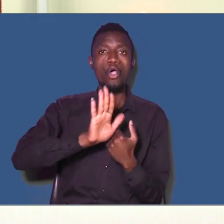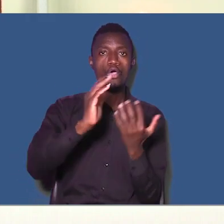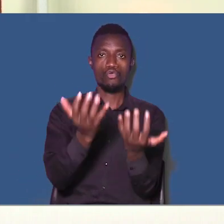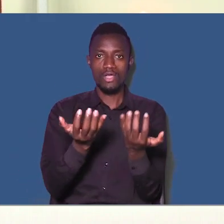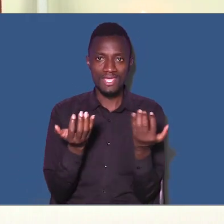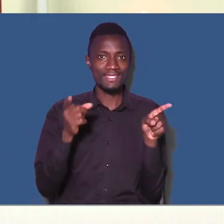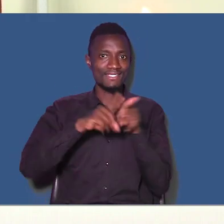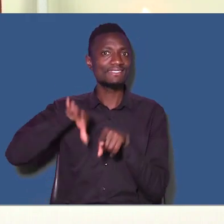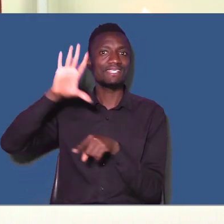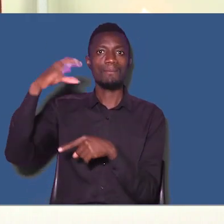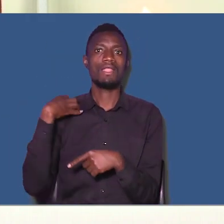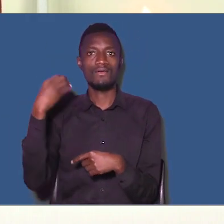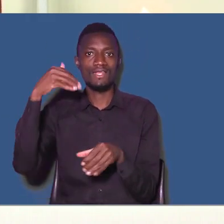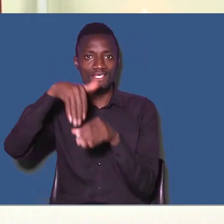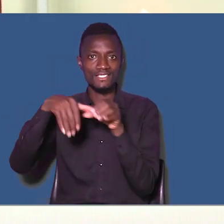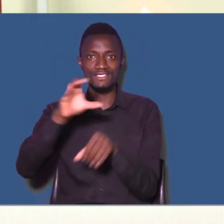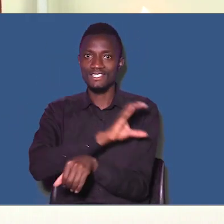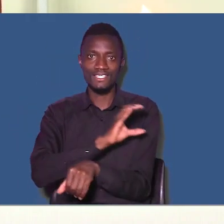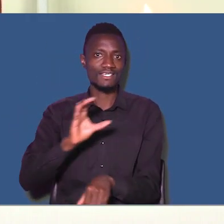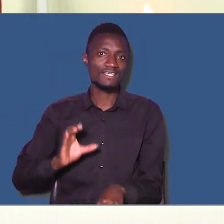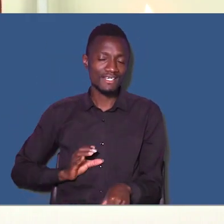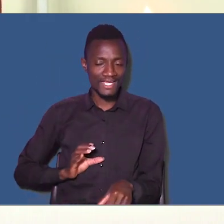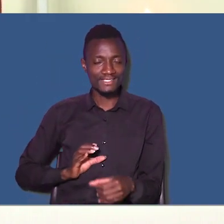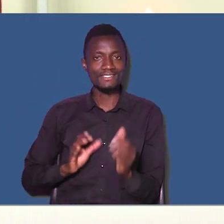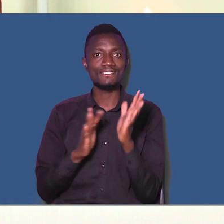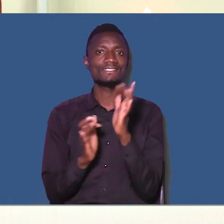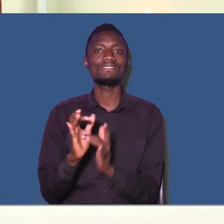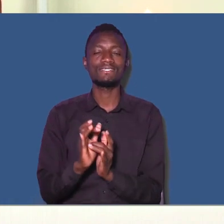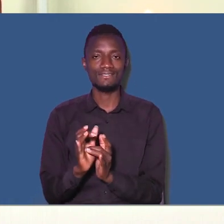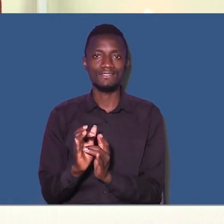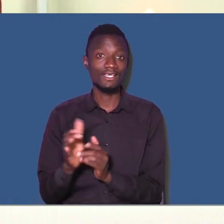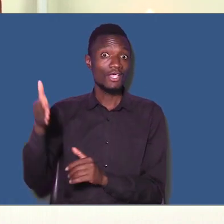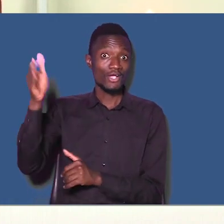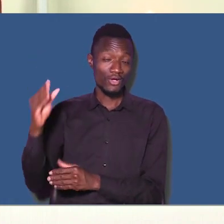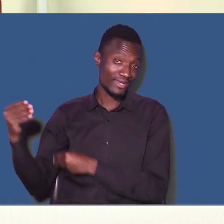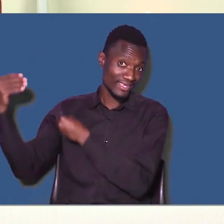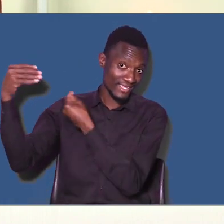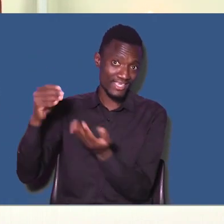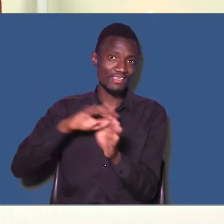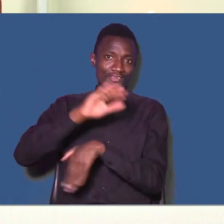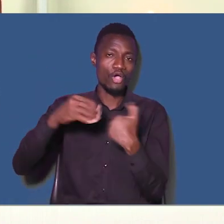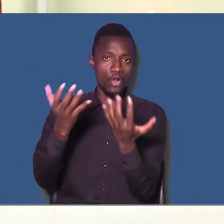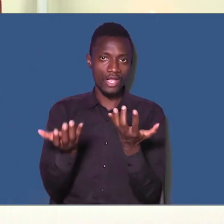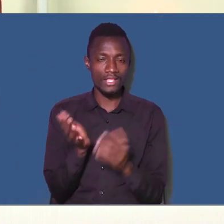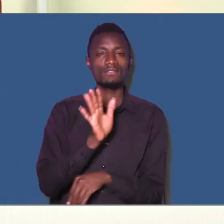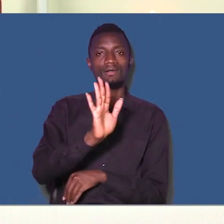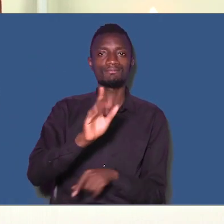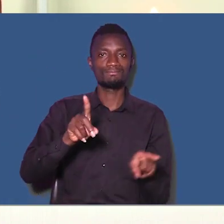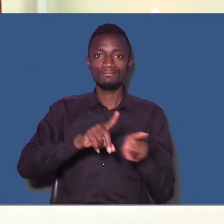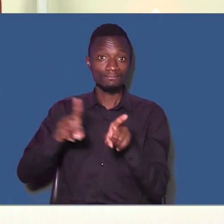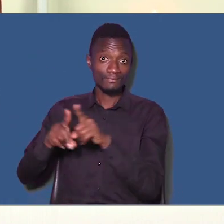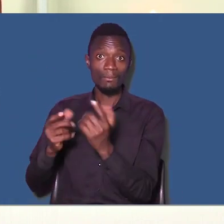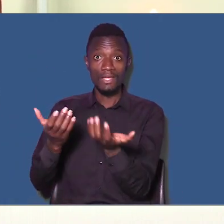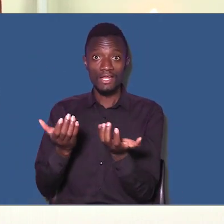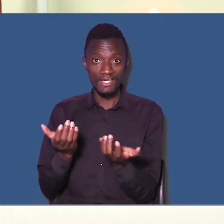in Christ Jesus. God can supply all your needs. And we also need Christ's power to